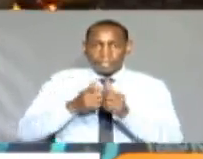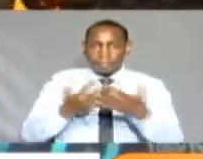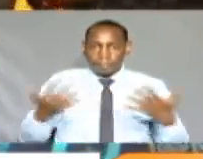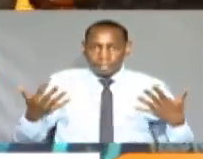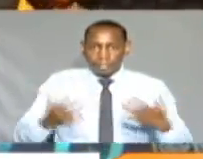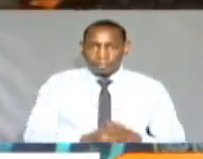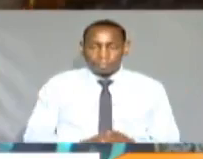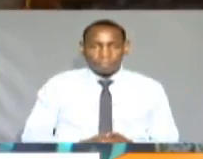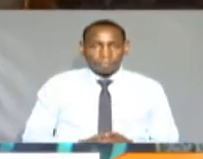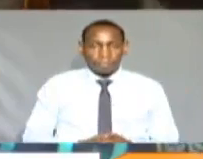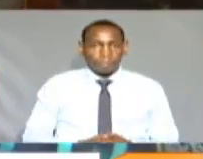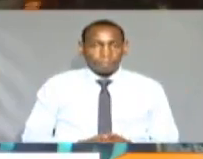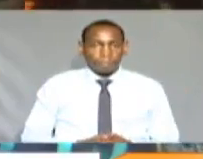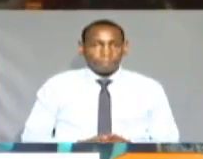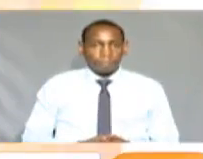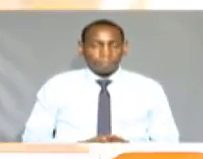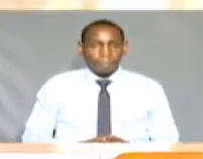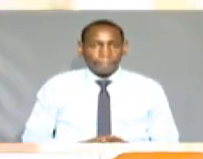again.